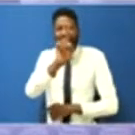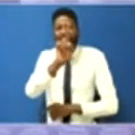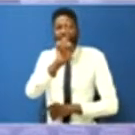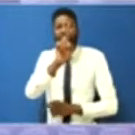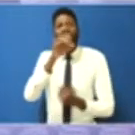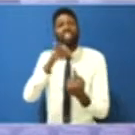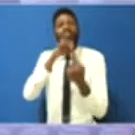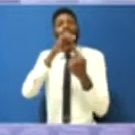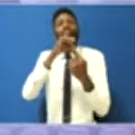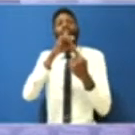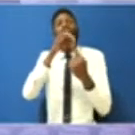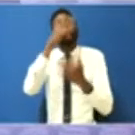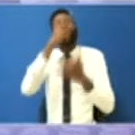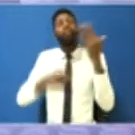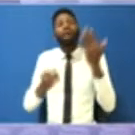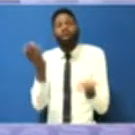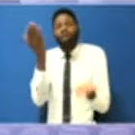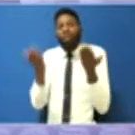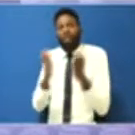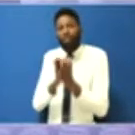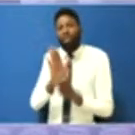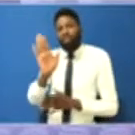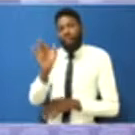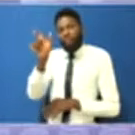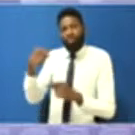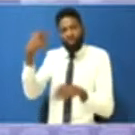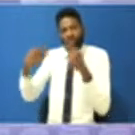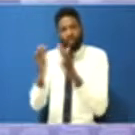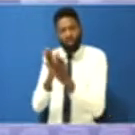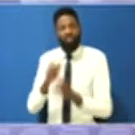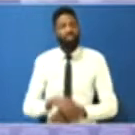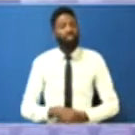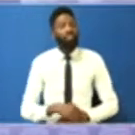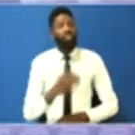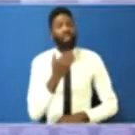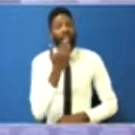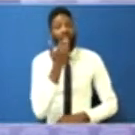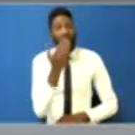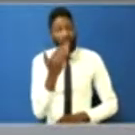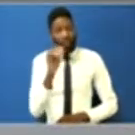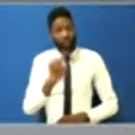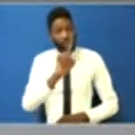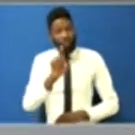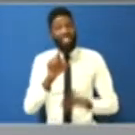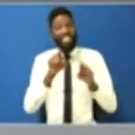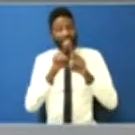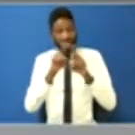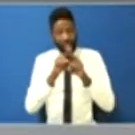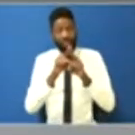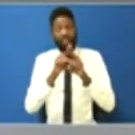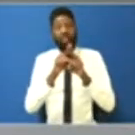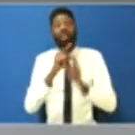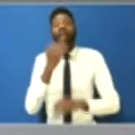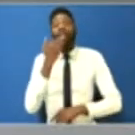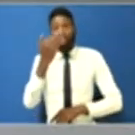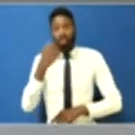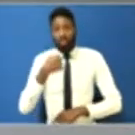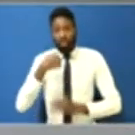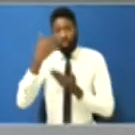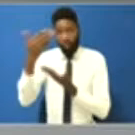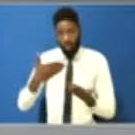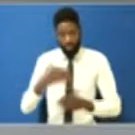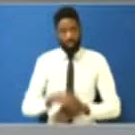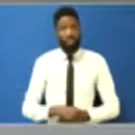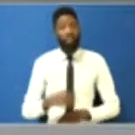your competitor thank you very much for that question and thanks for having me i'm a product of kenya's